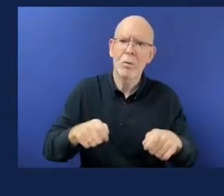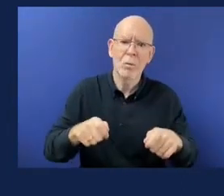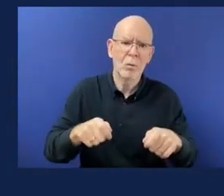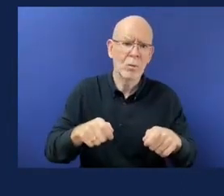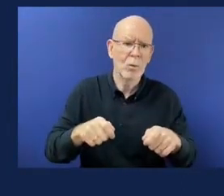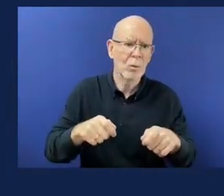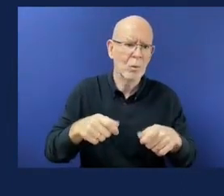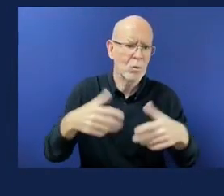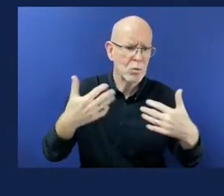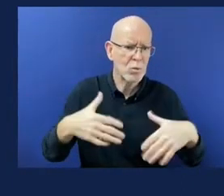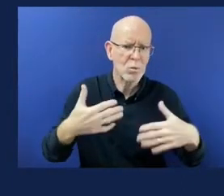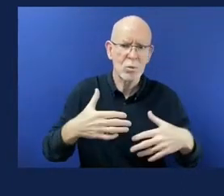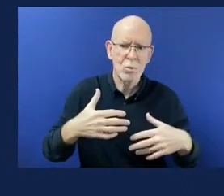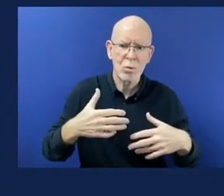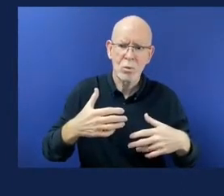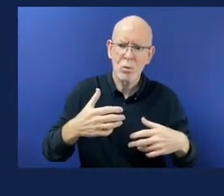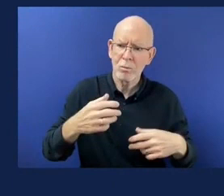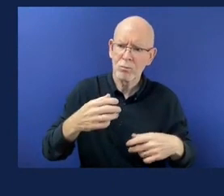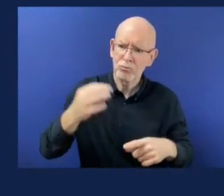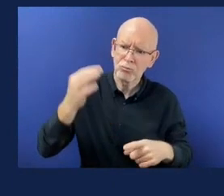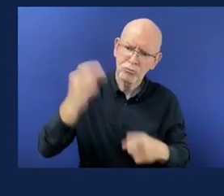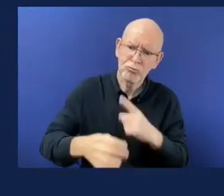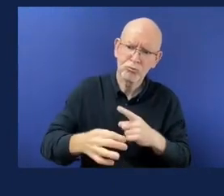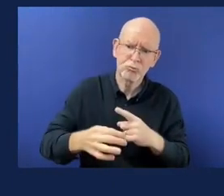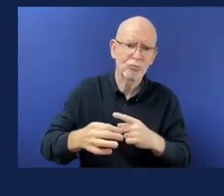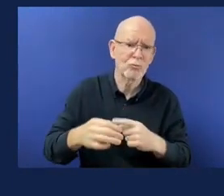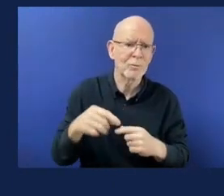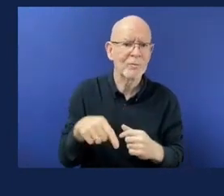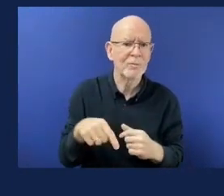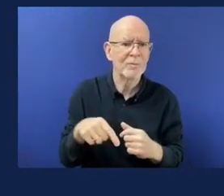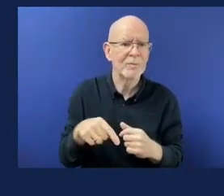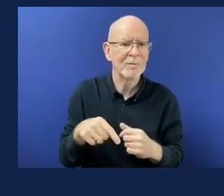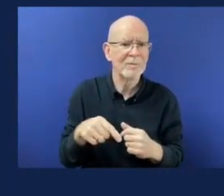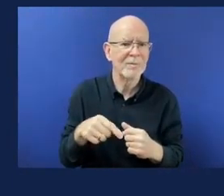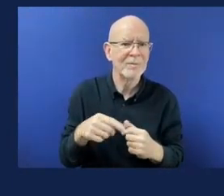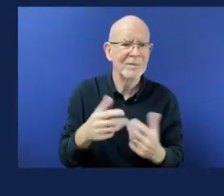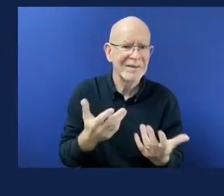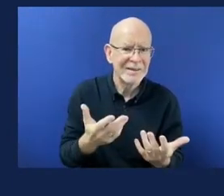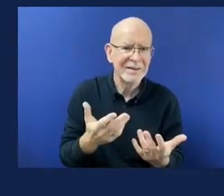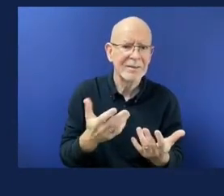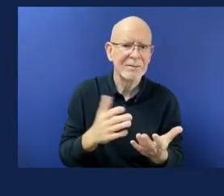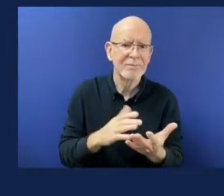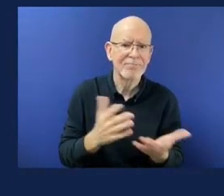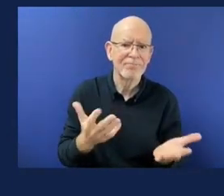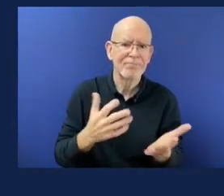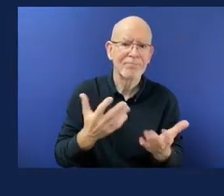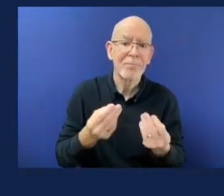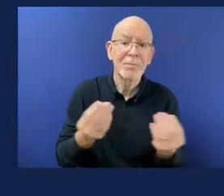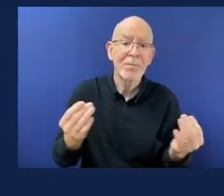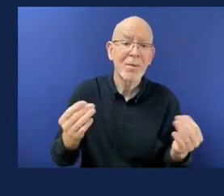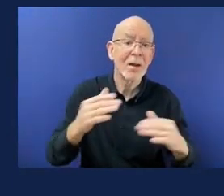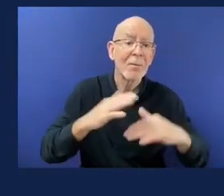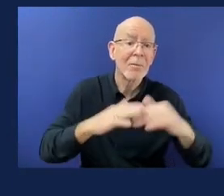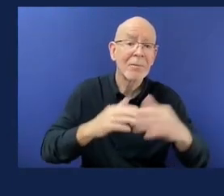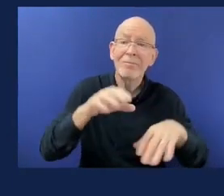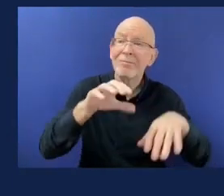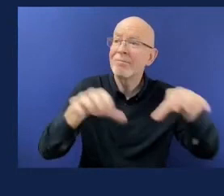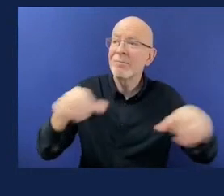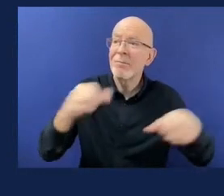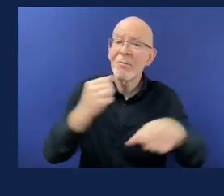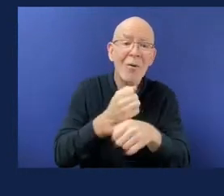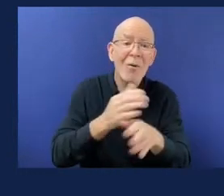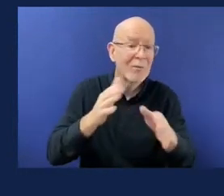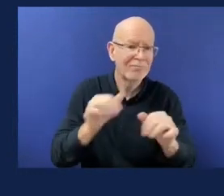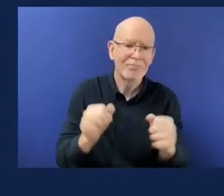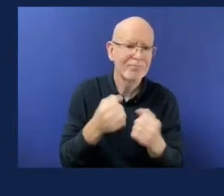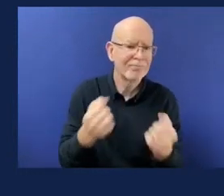that many of the disabled people's organisations that we had hoped to be able to have conversation with had to send us